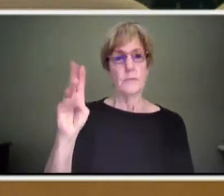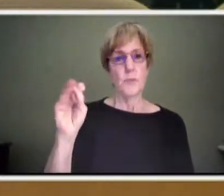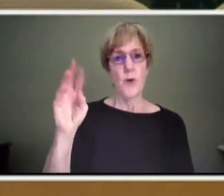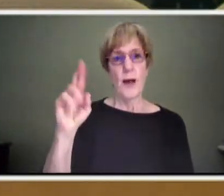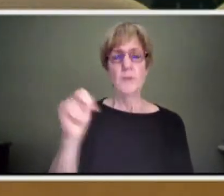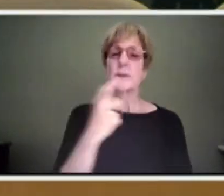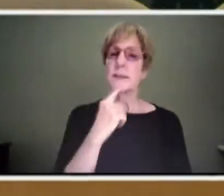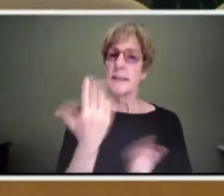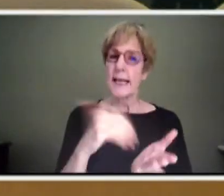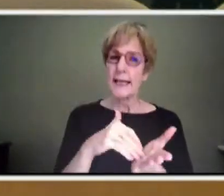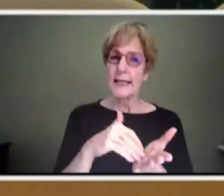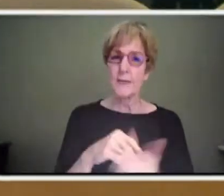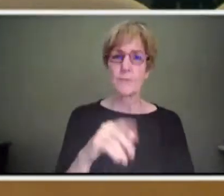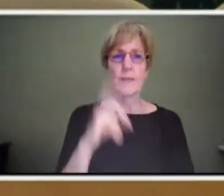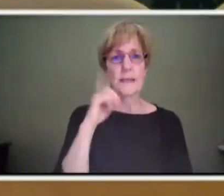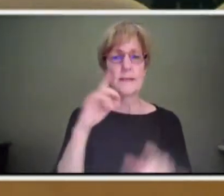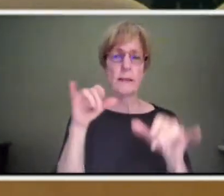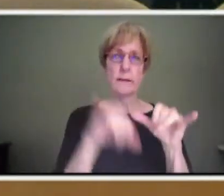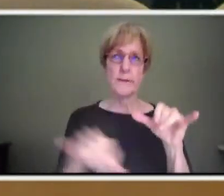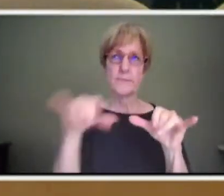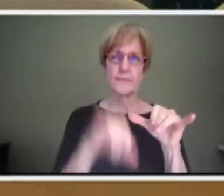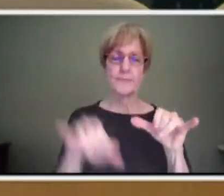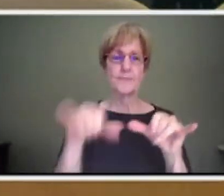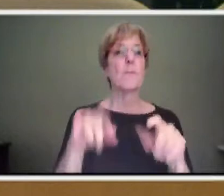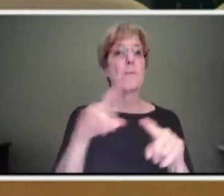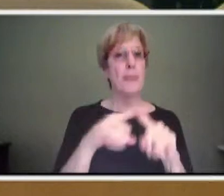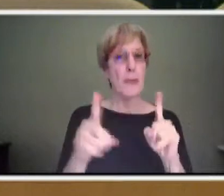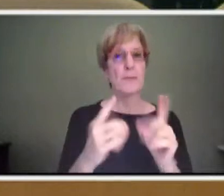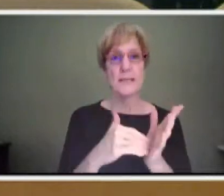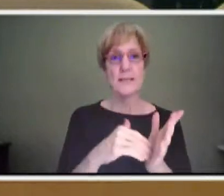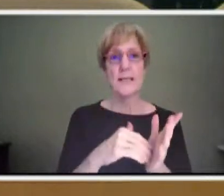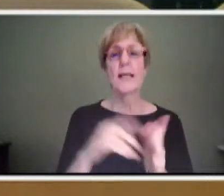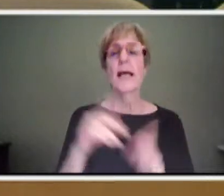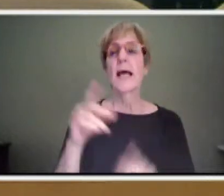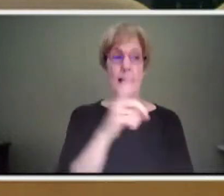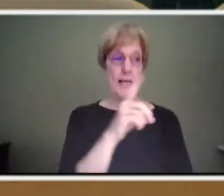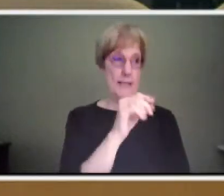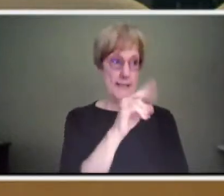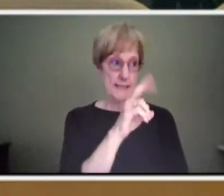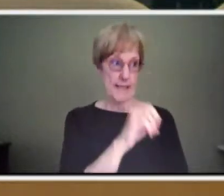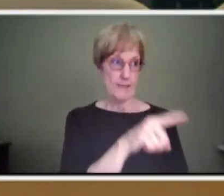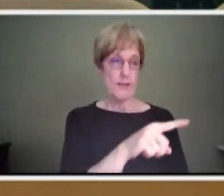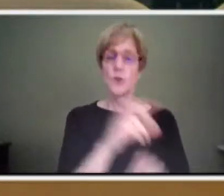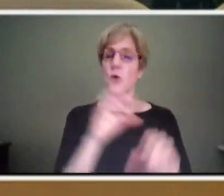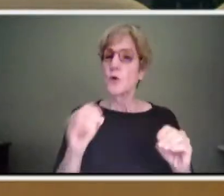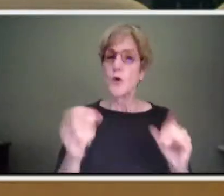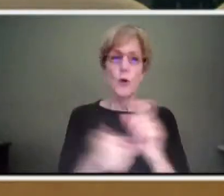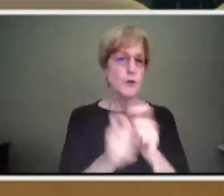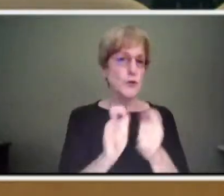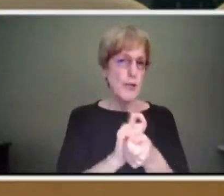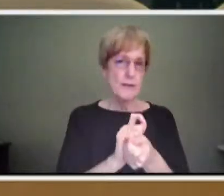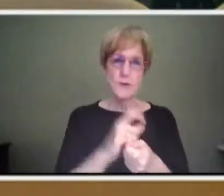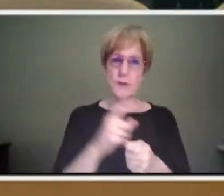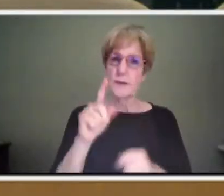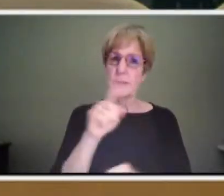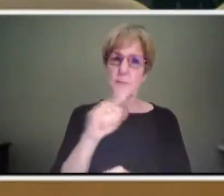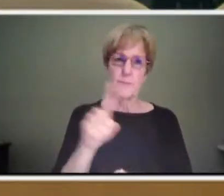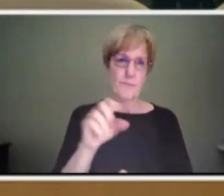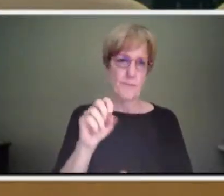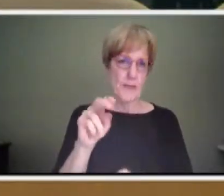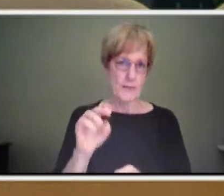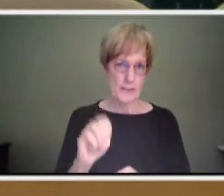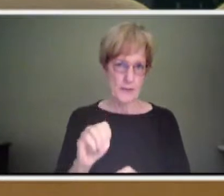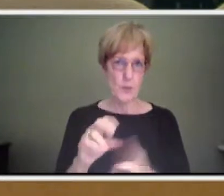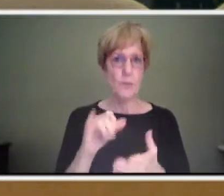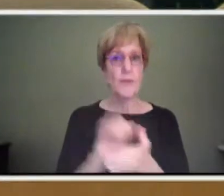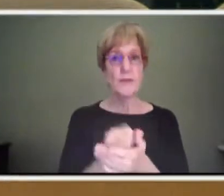and I don't want to sound like beating a dead horse, but I think it's important to repeat, as Dave mentioned, no changes really to this rezoning. Some of you may recall this was a